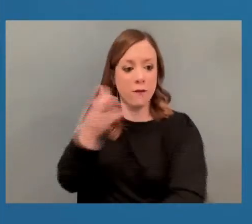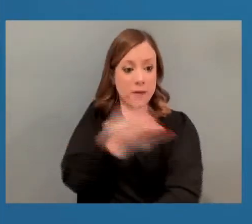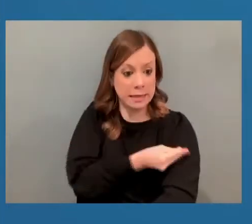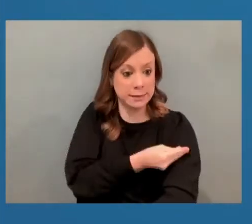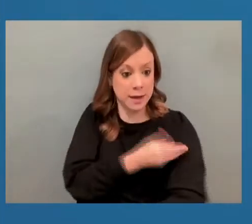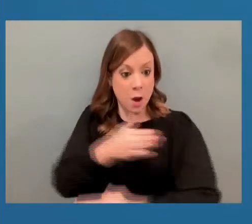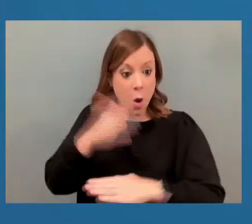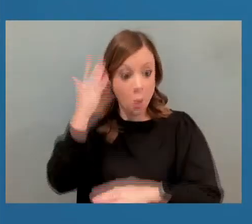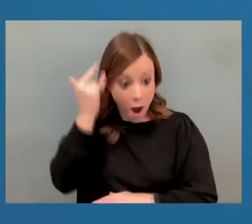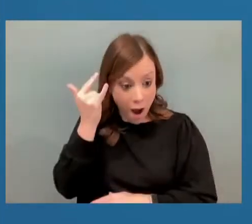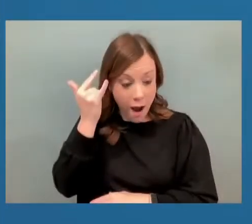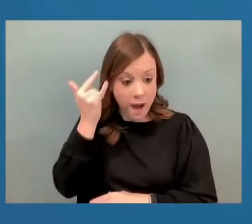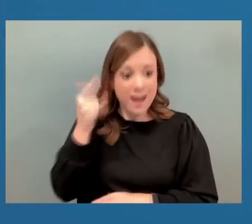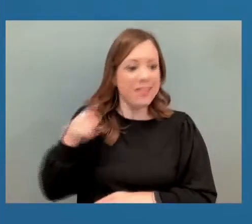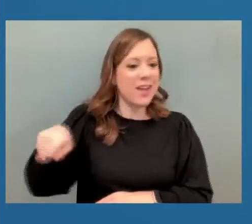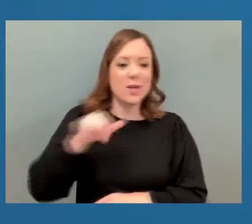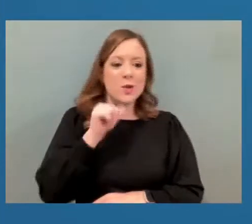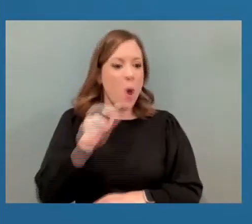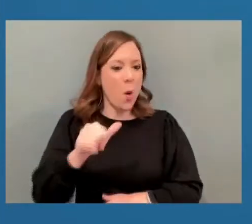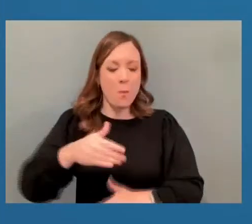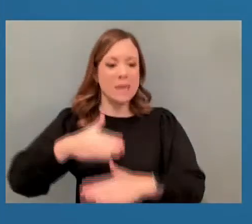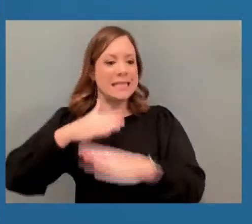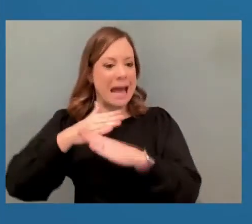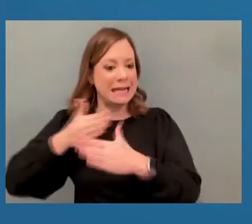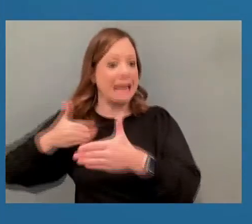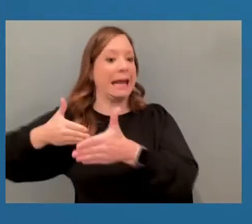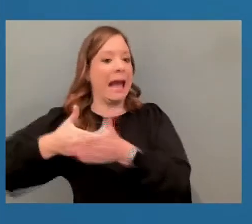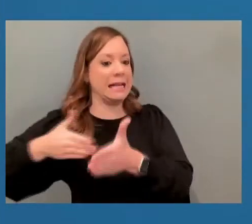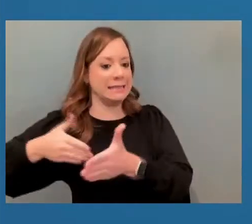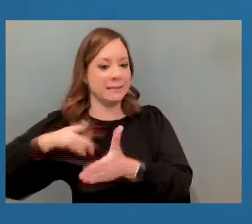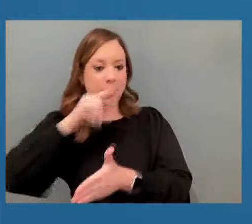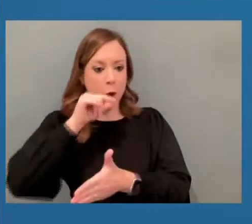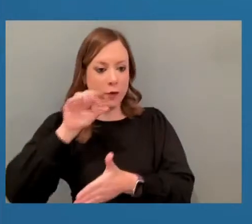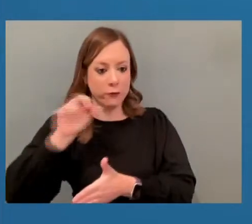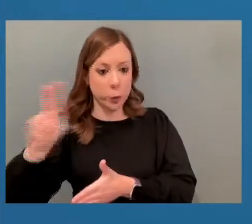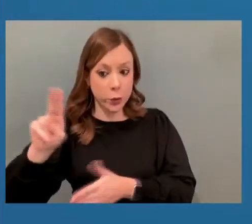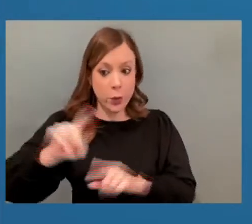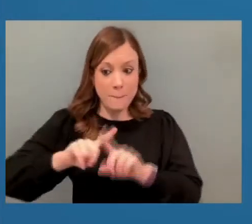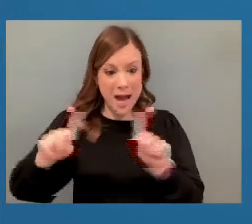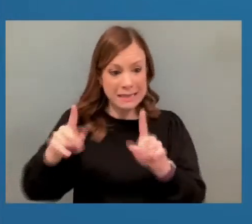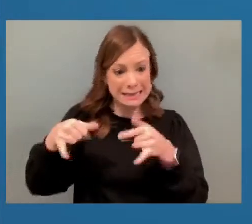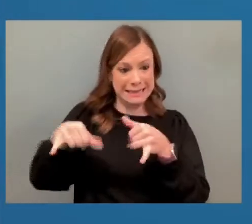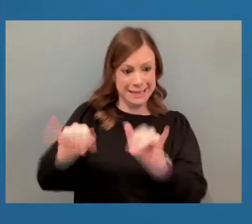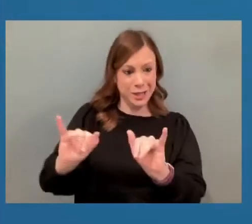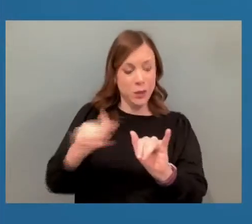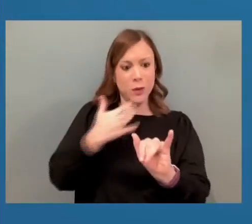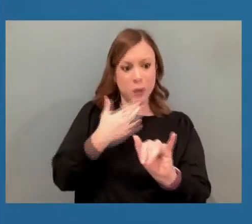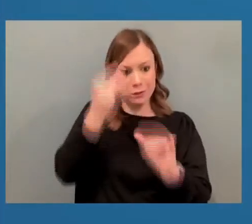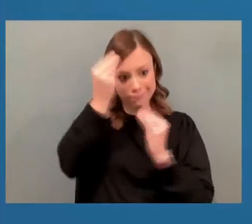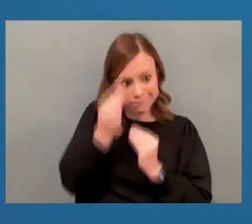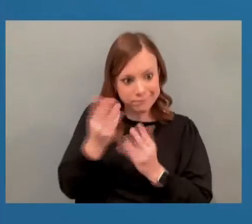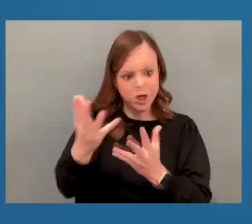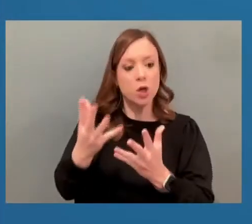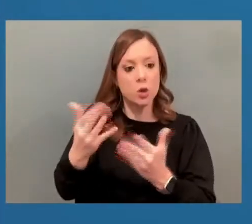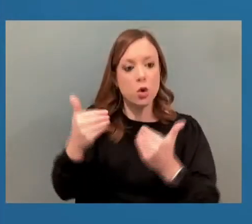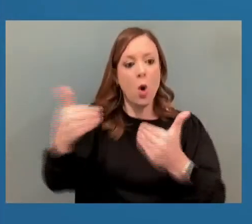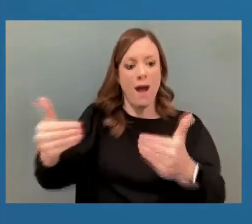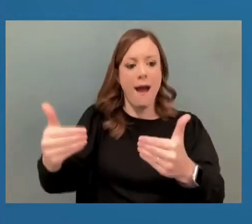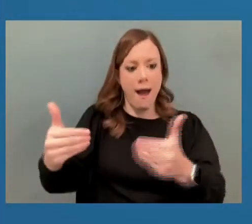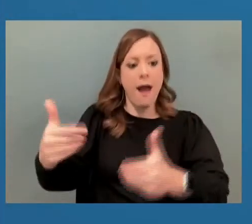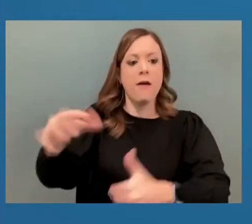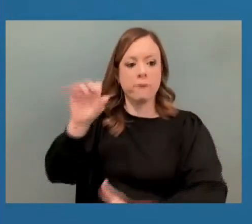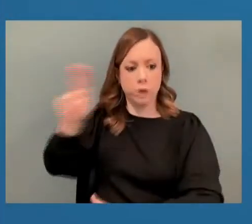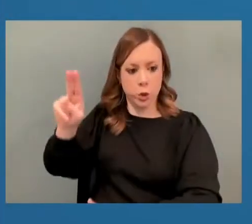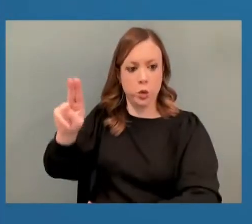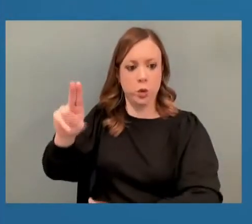not protect against avian influenza. But why that's a good recommendation is it may help us reduce the chance of